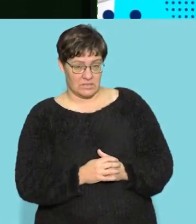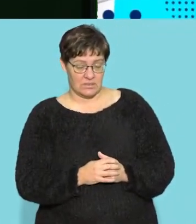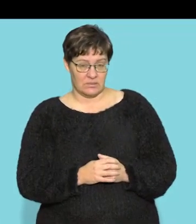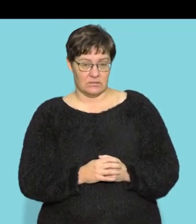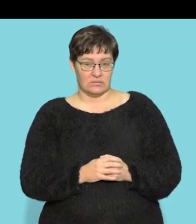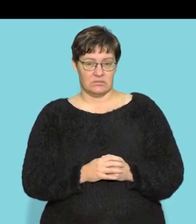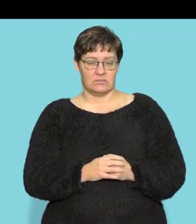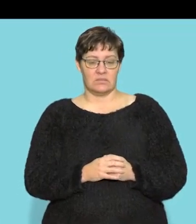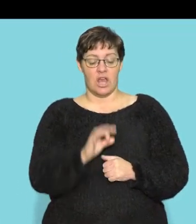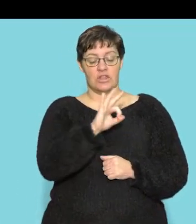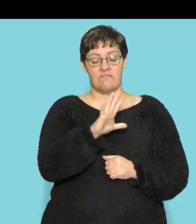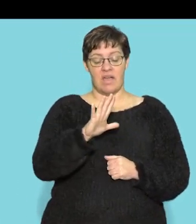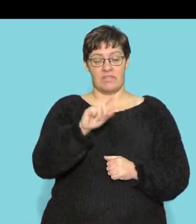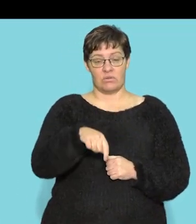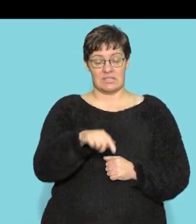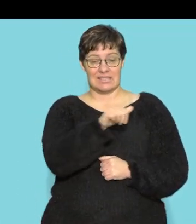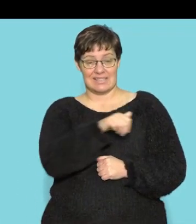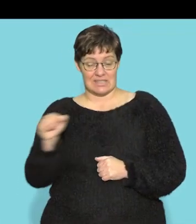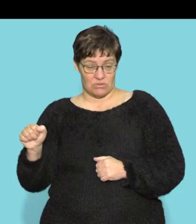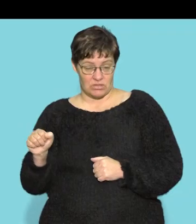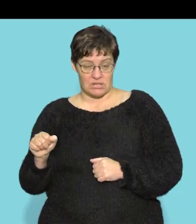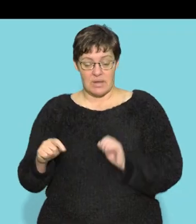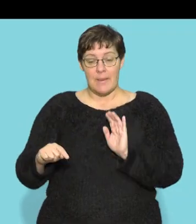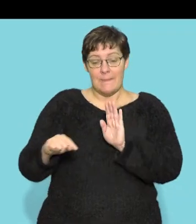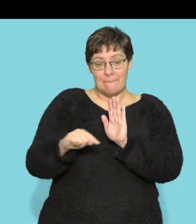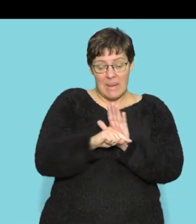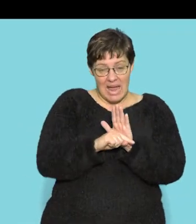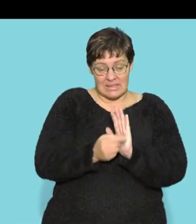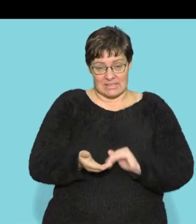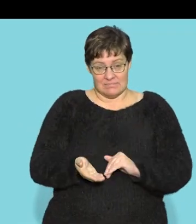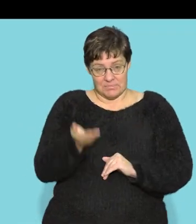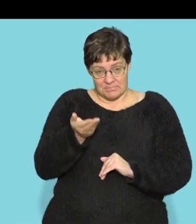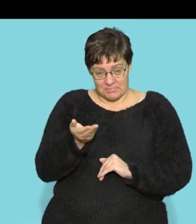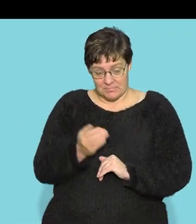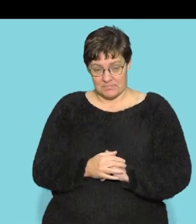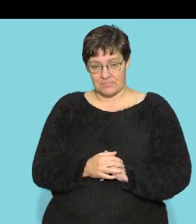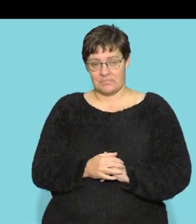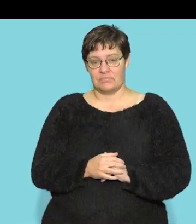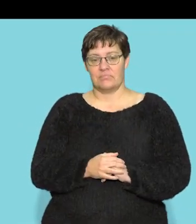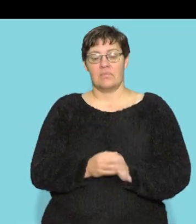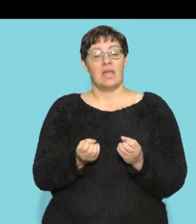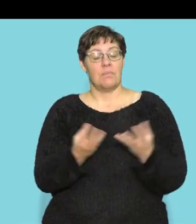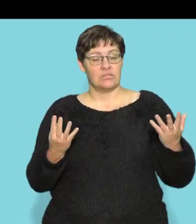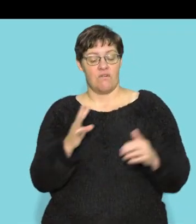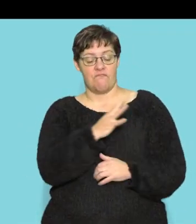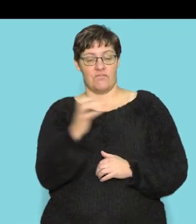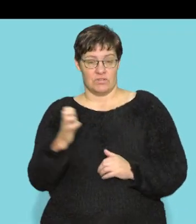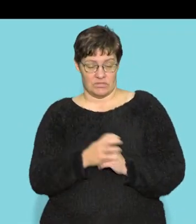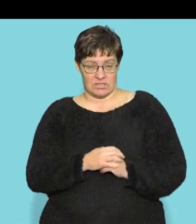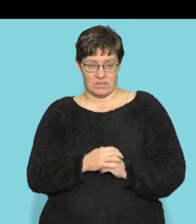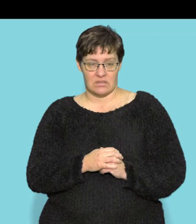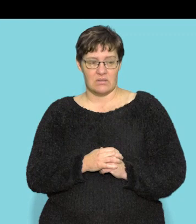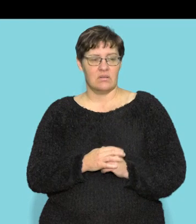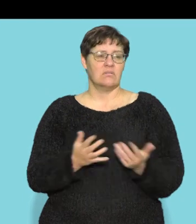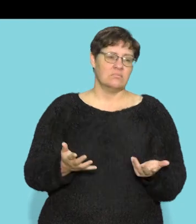now say, fine, take my 35,600 minus the increase of 400, which will